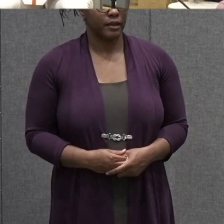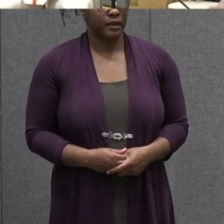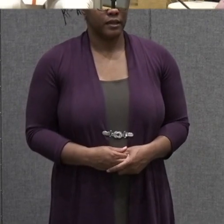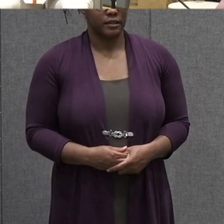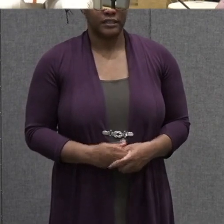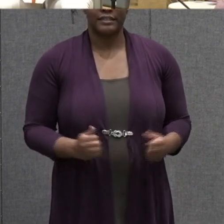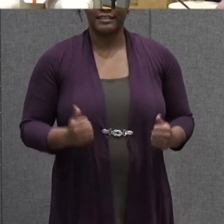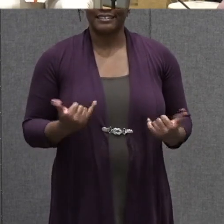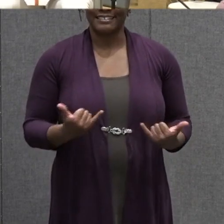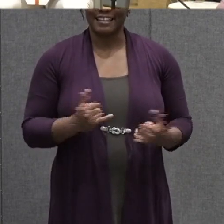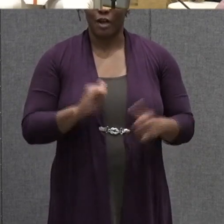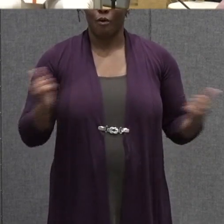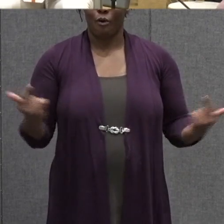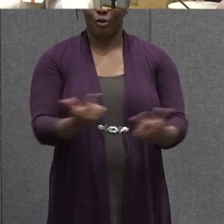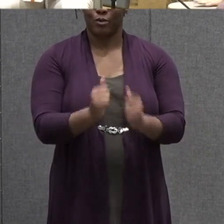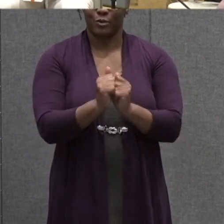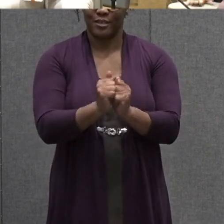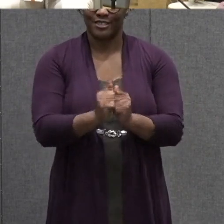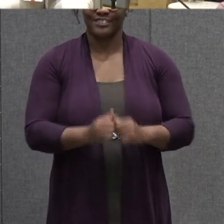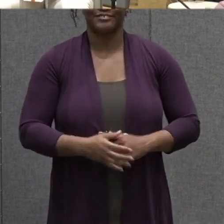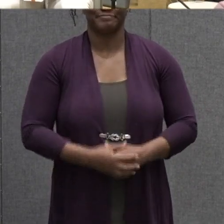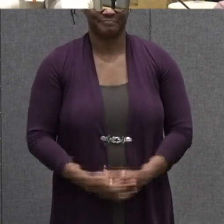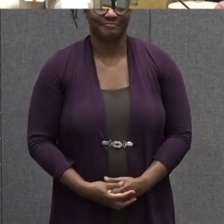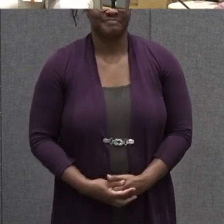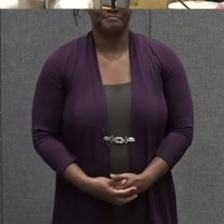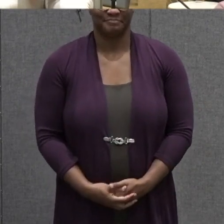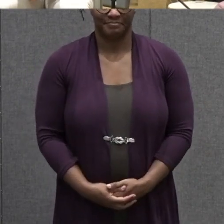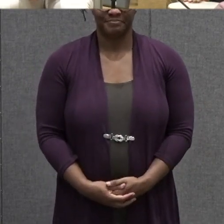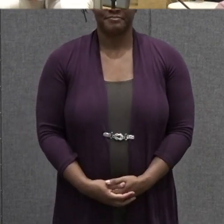So that time I just played my part I was playing before.